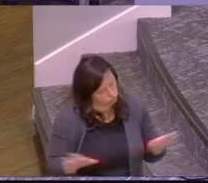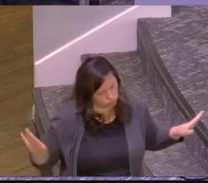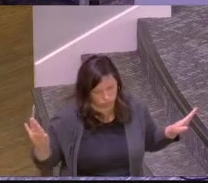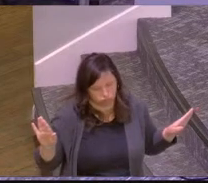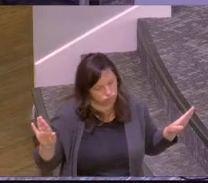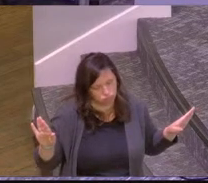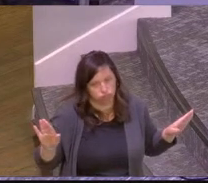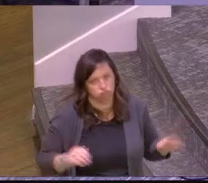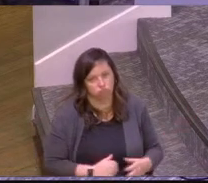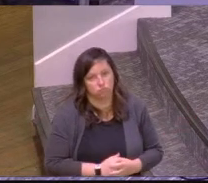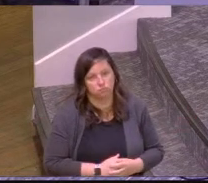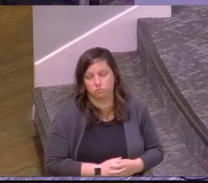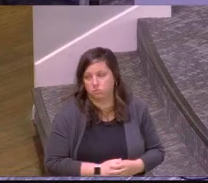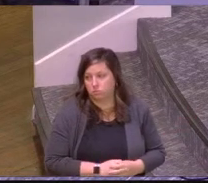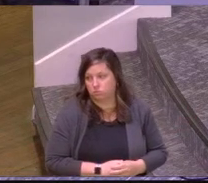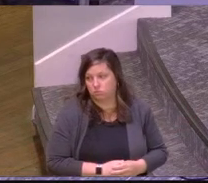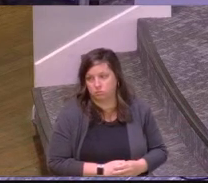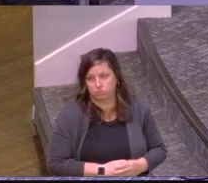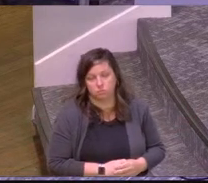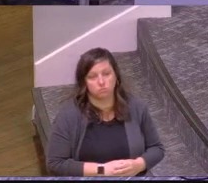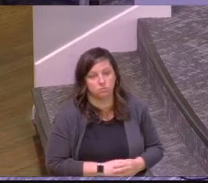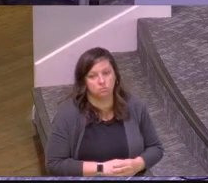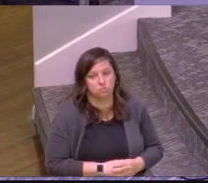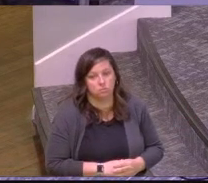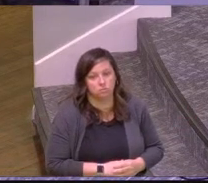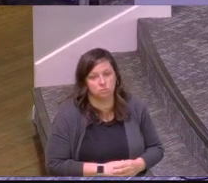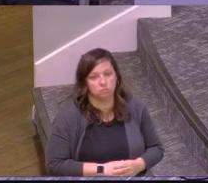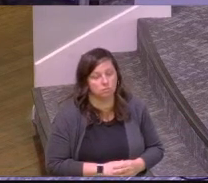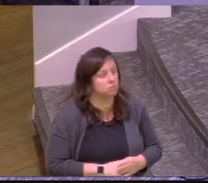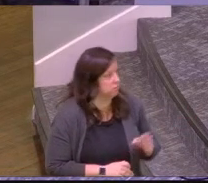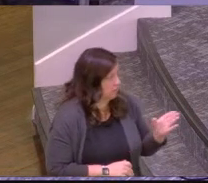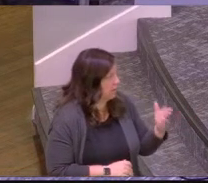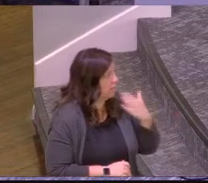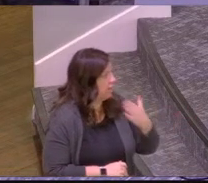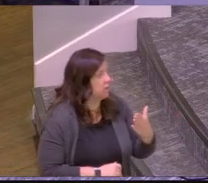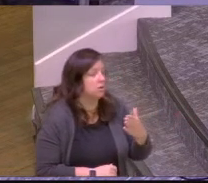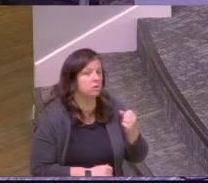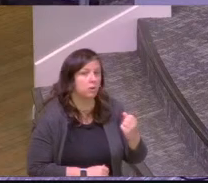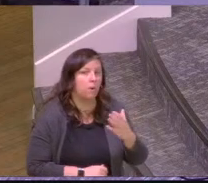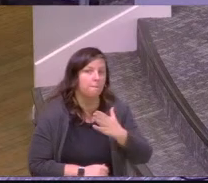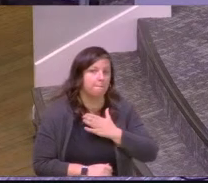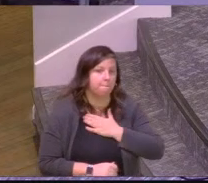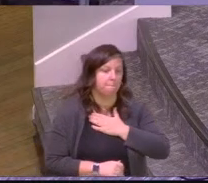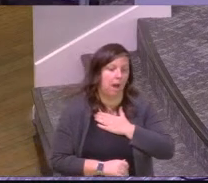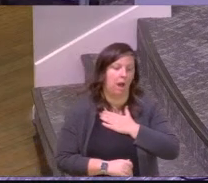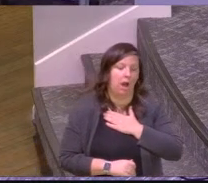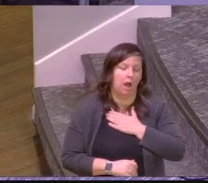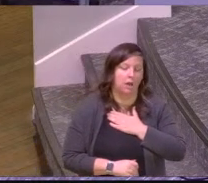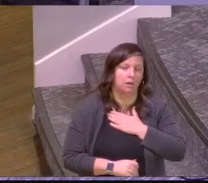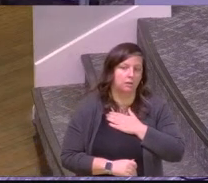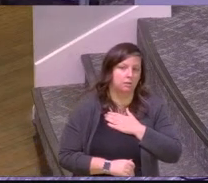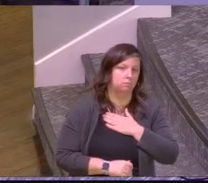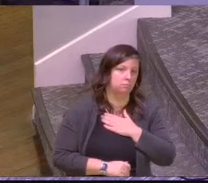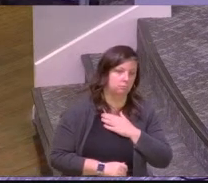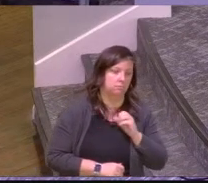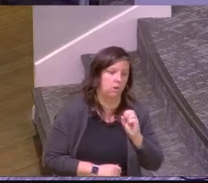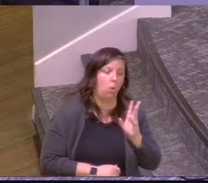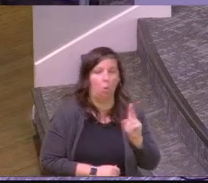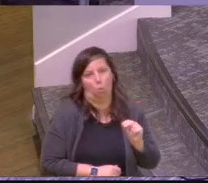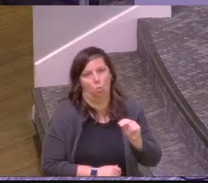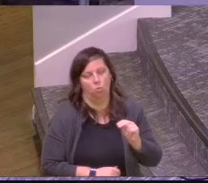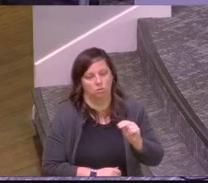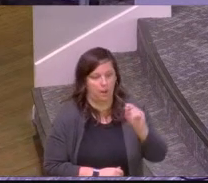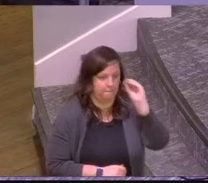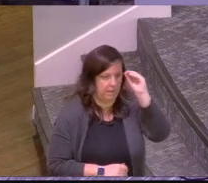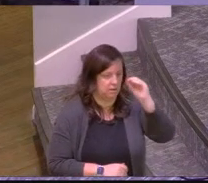entity. Okay, thank you. So this is just my own opinion about this, but I